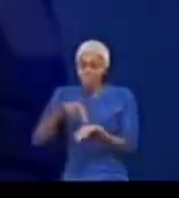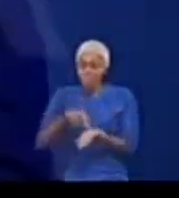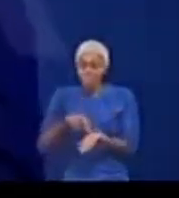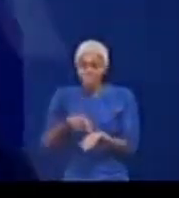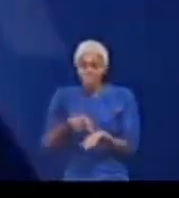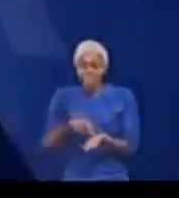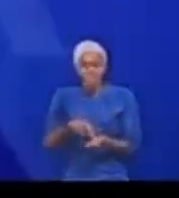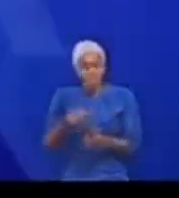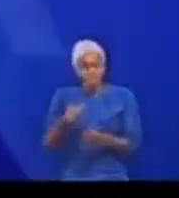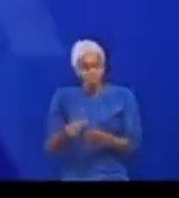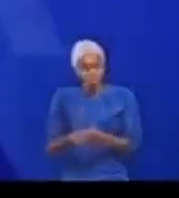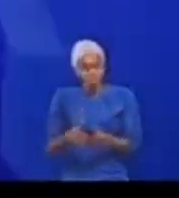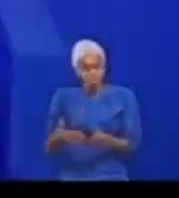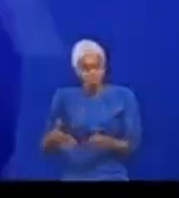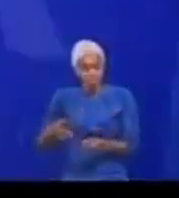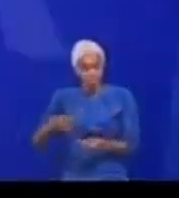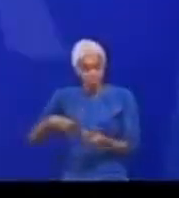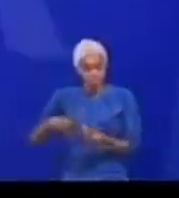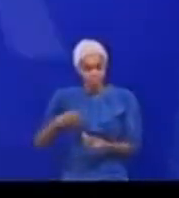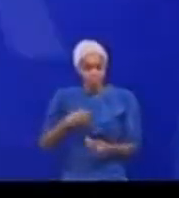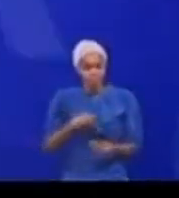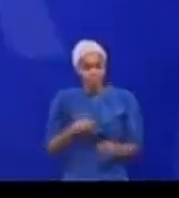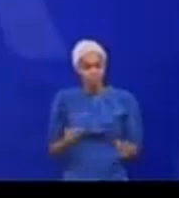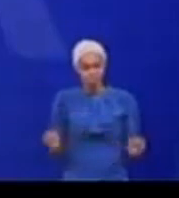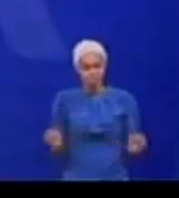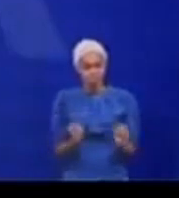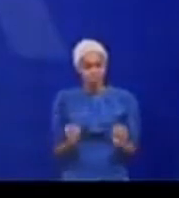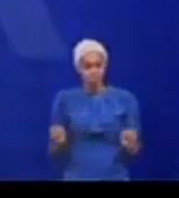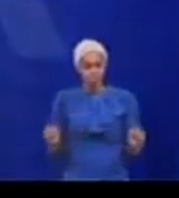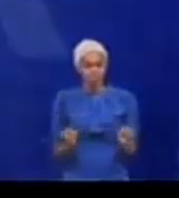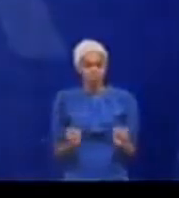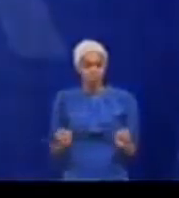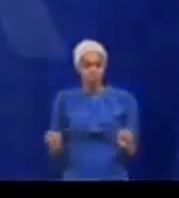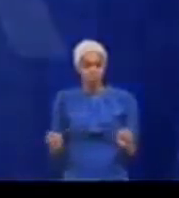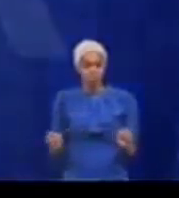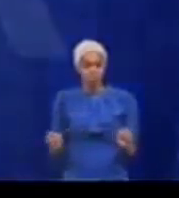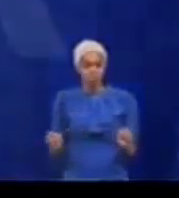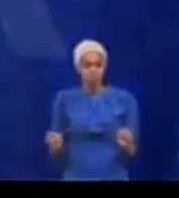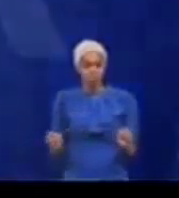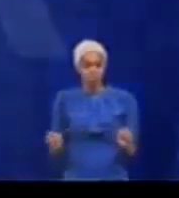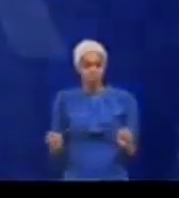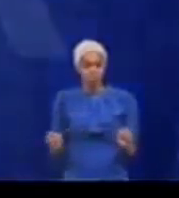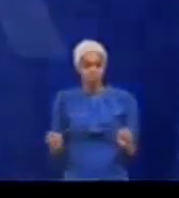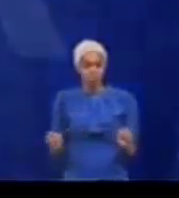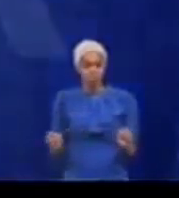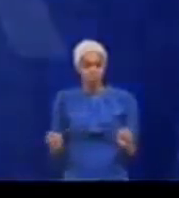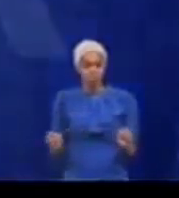on which I stand. When everything around me